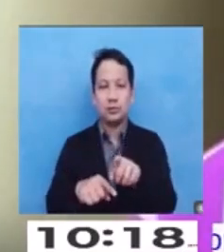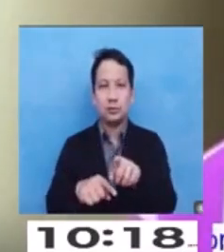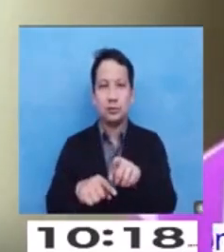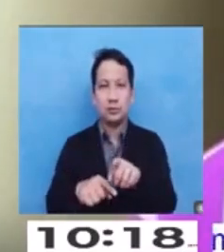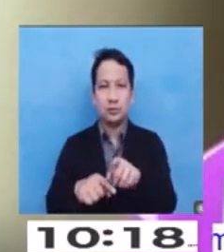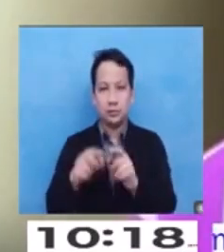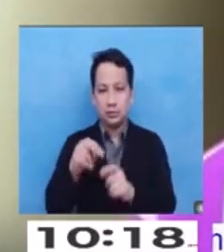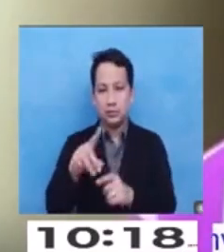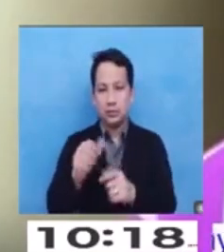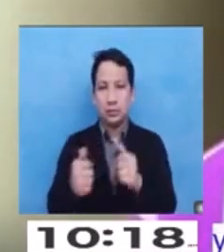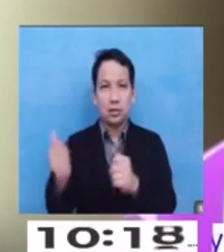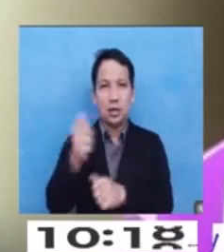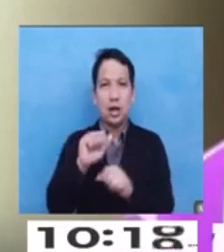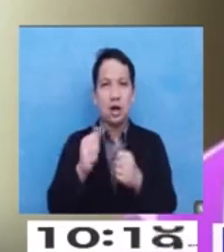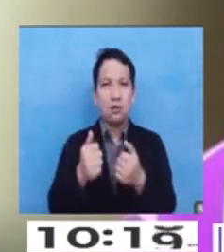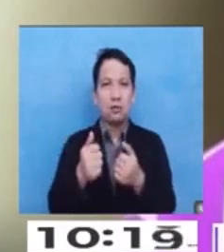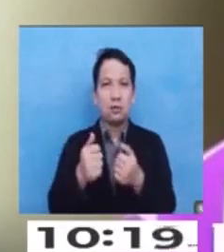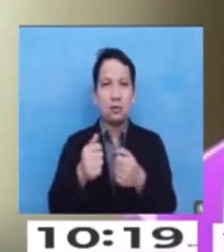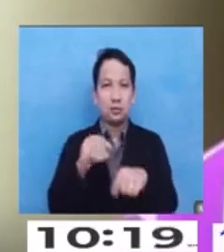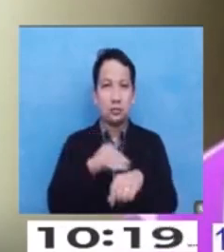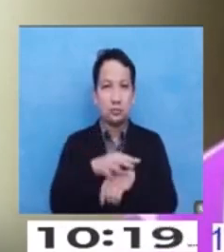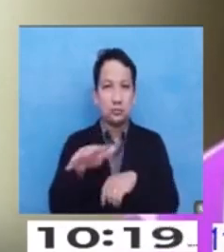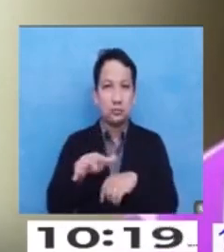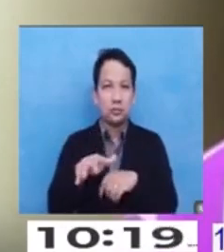the growth of the Philippine economy?